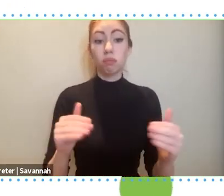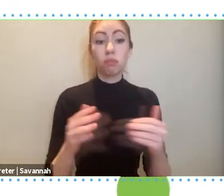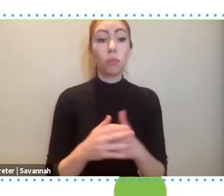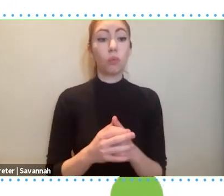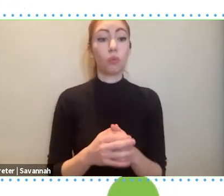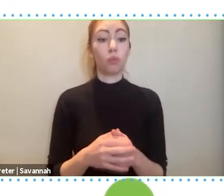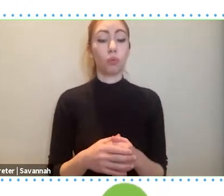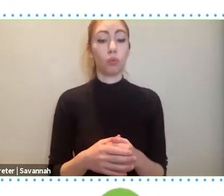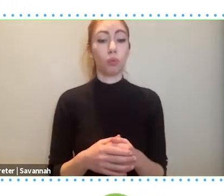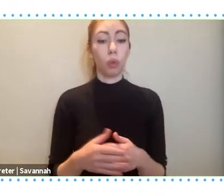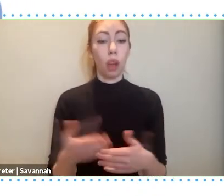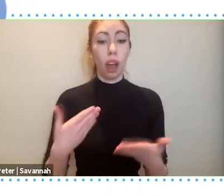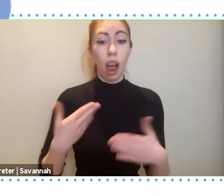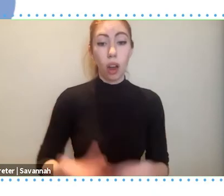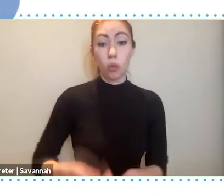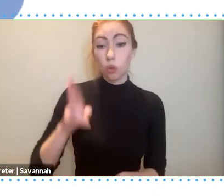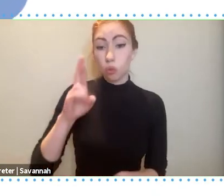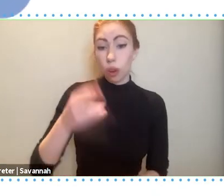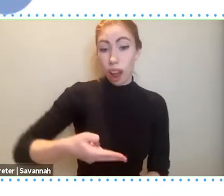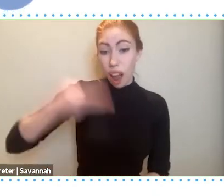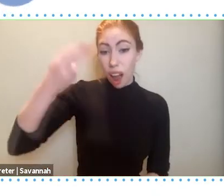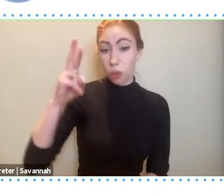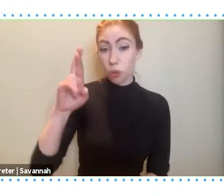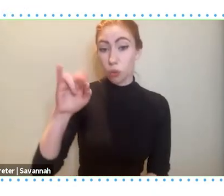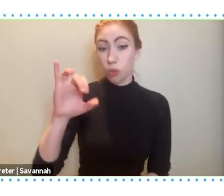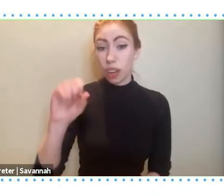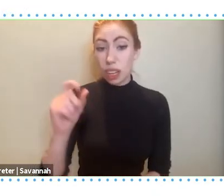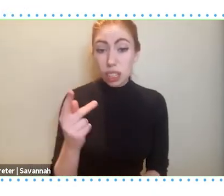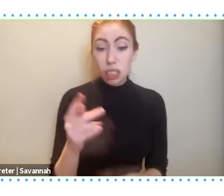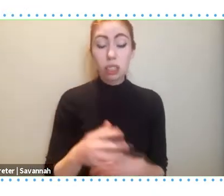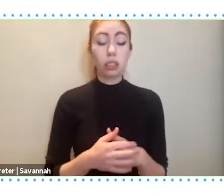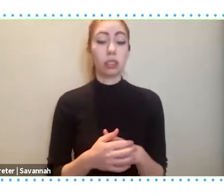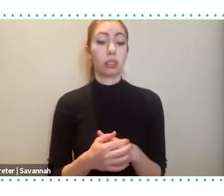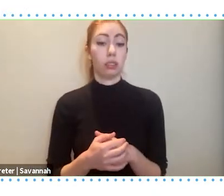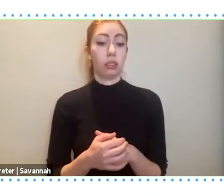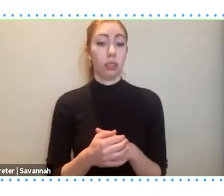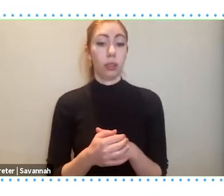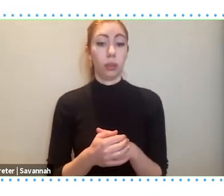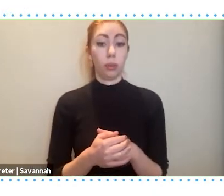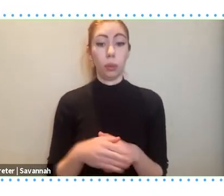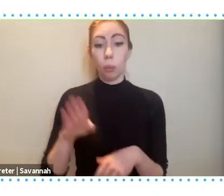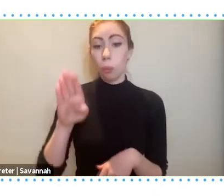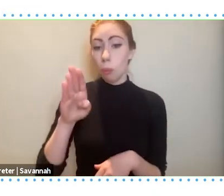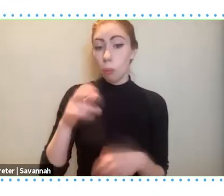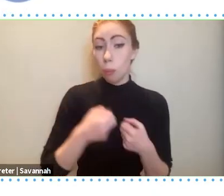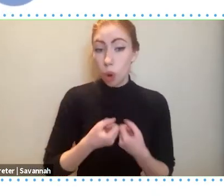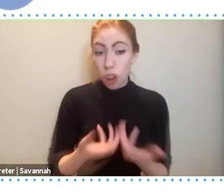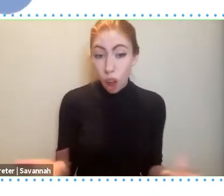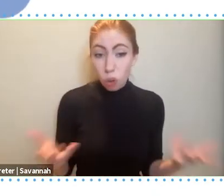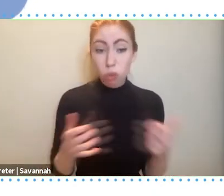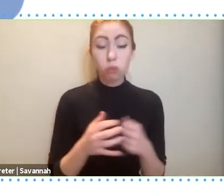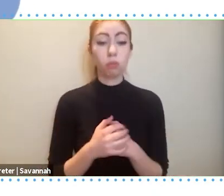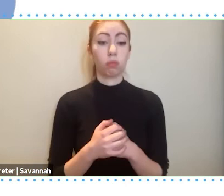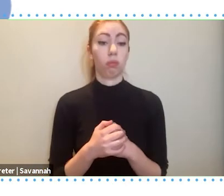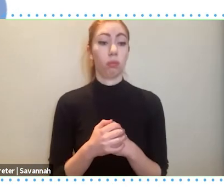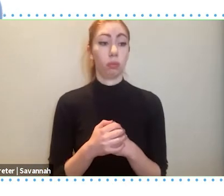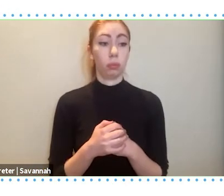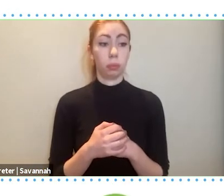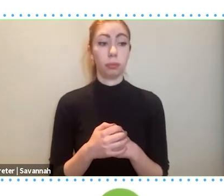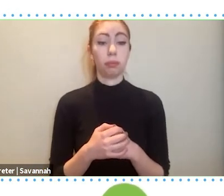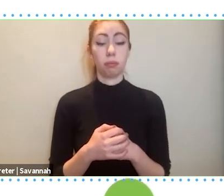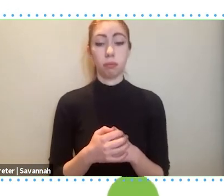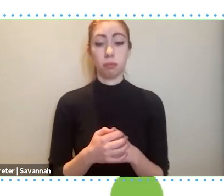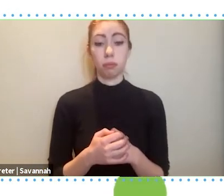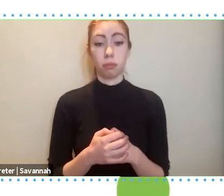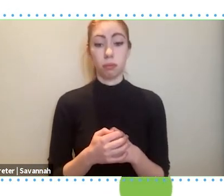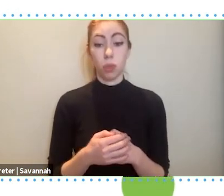And then in all of this, then you could very well have disengagement and burnout for effective board members. You have a cycle of succession challenges